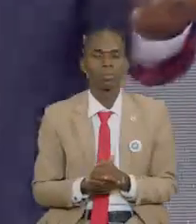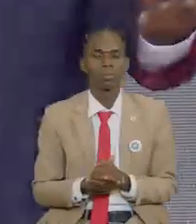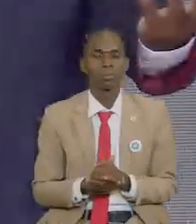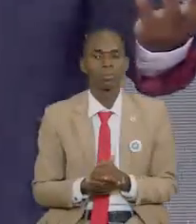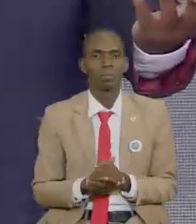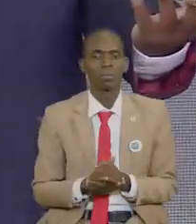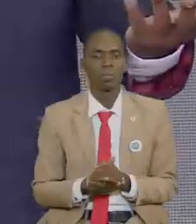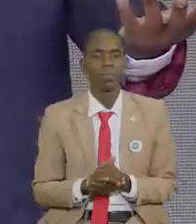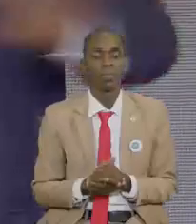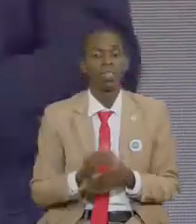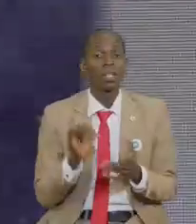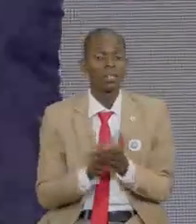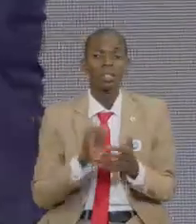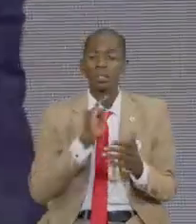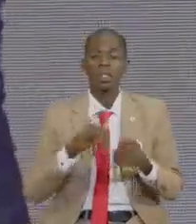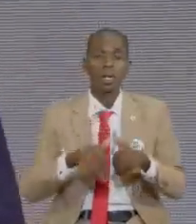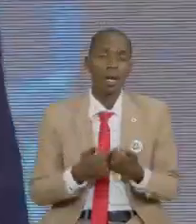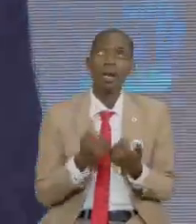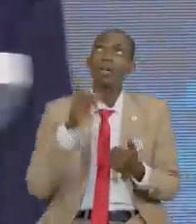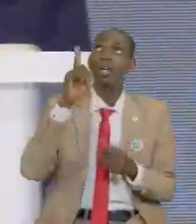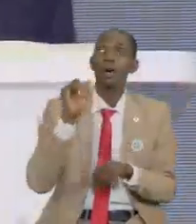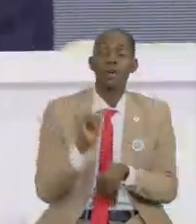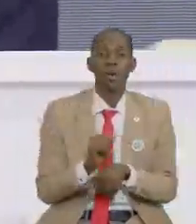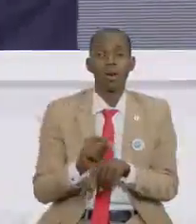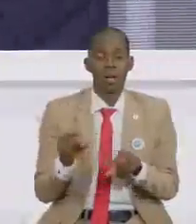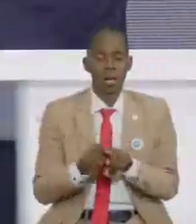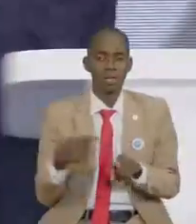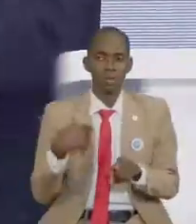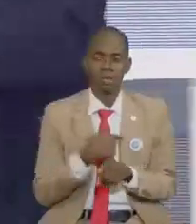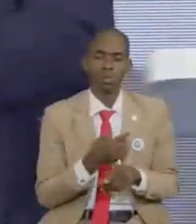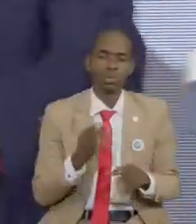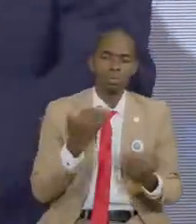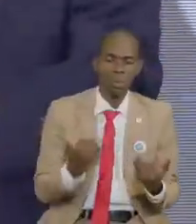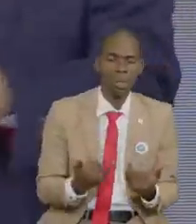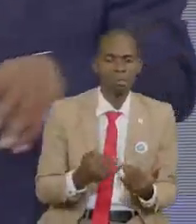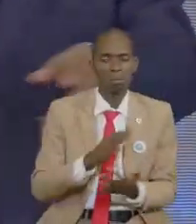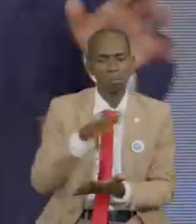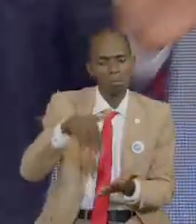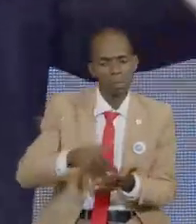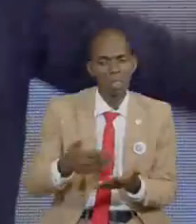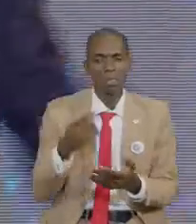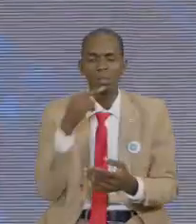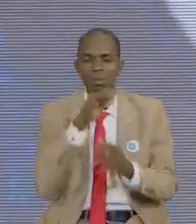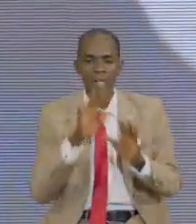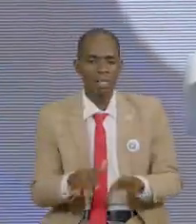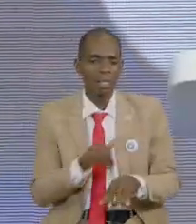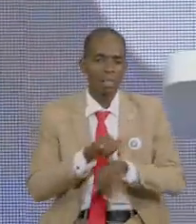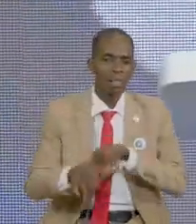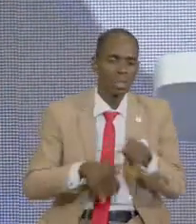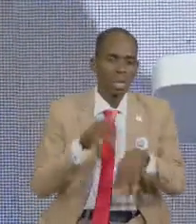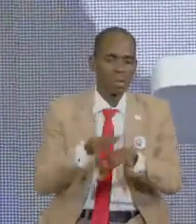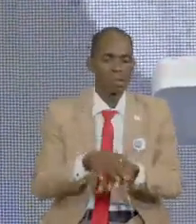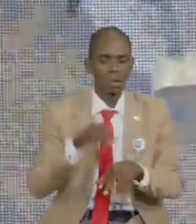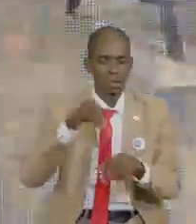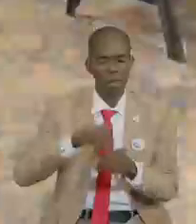That's how he walked. And as we interact with the liars and the hypocrites and the deceivers of this